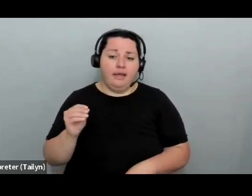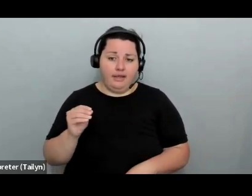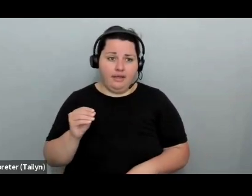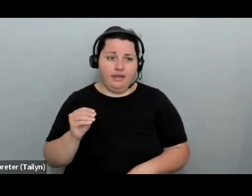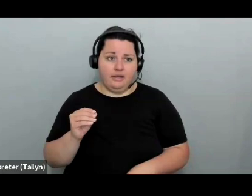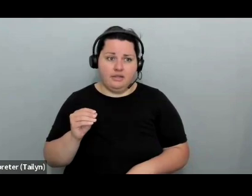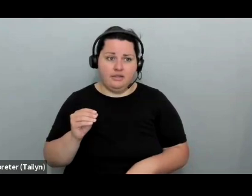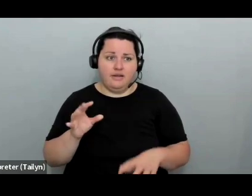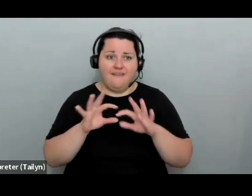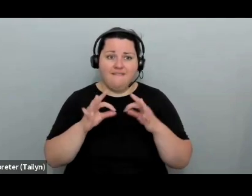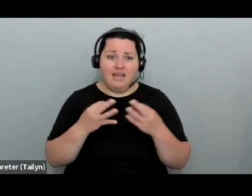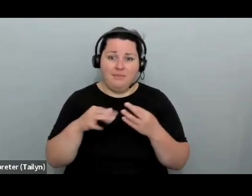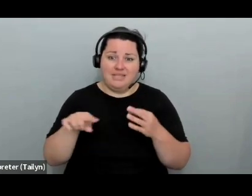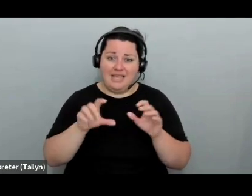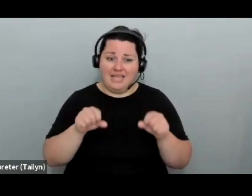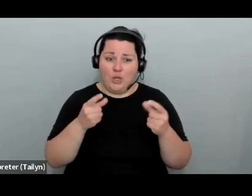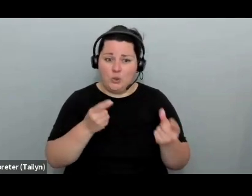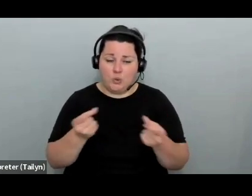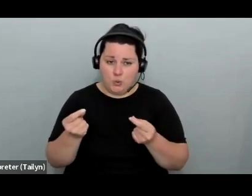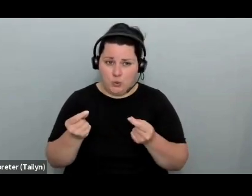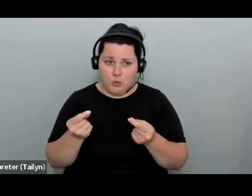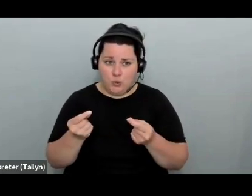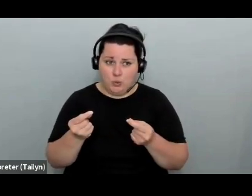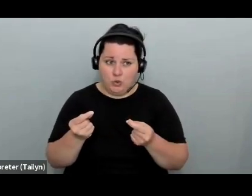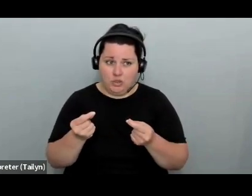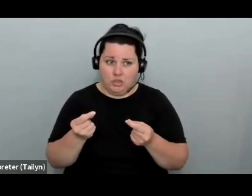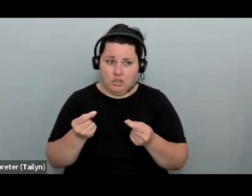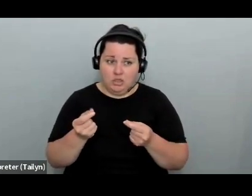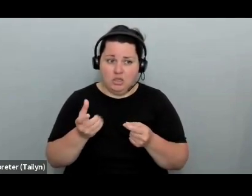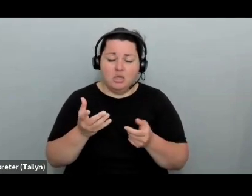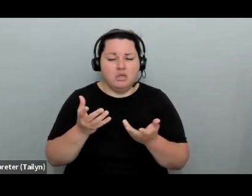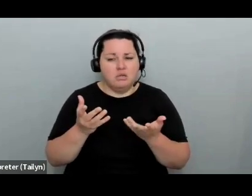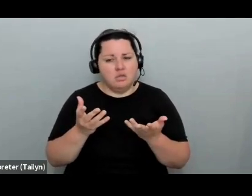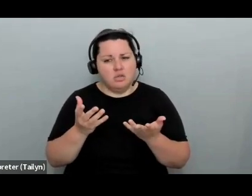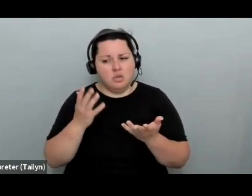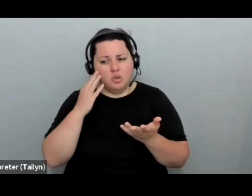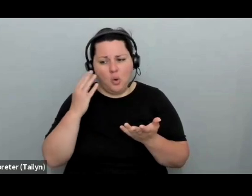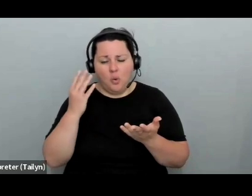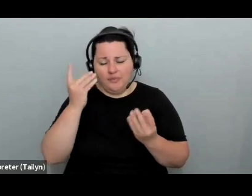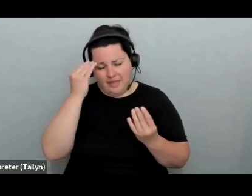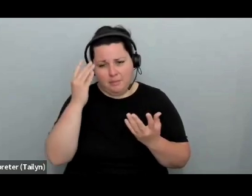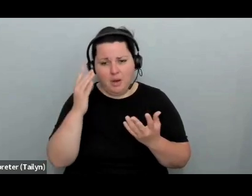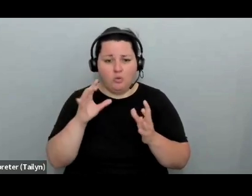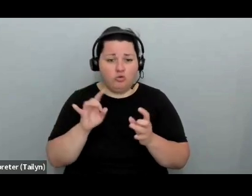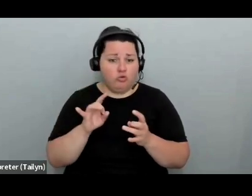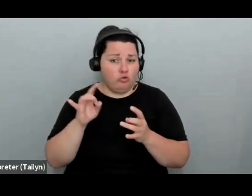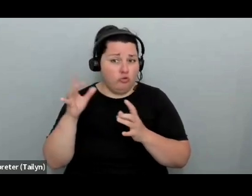what can families do before? Because when we think about